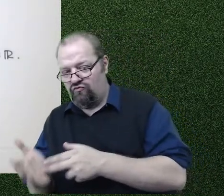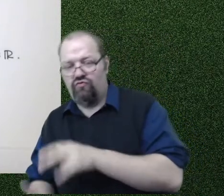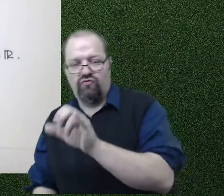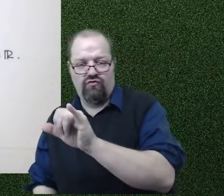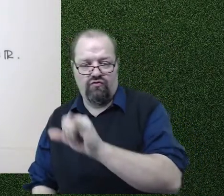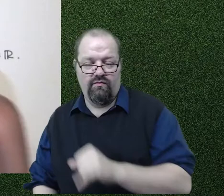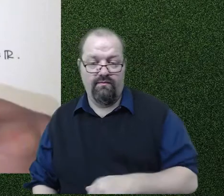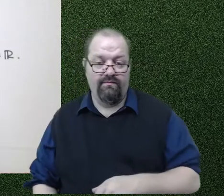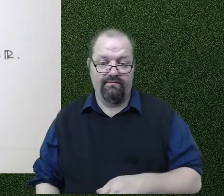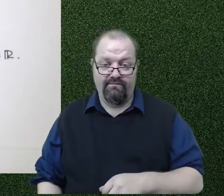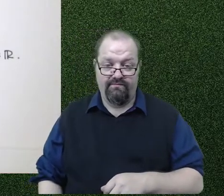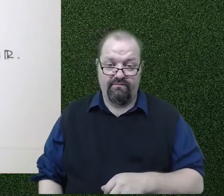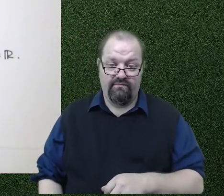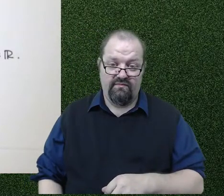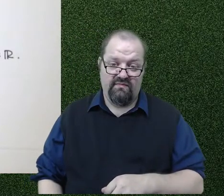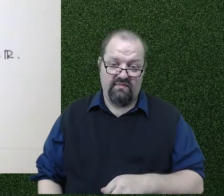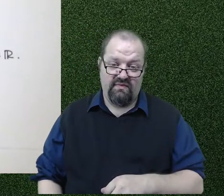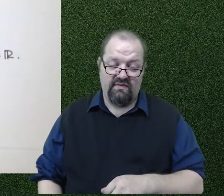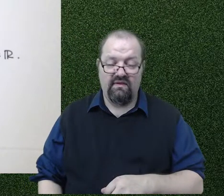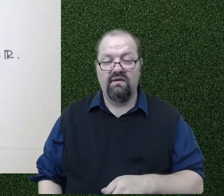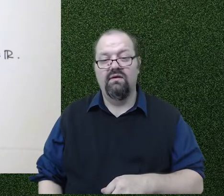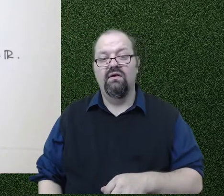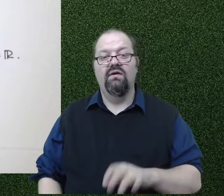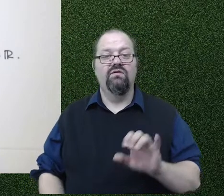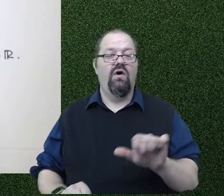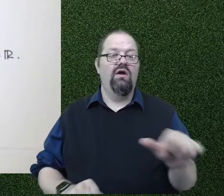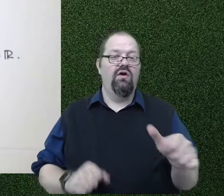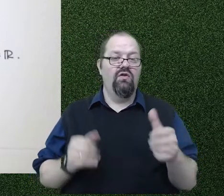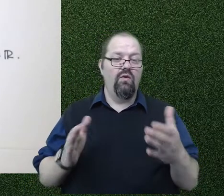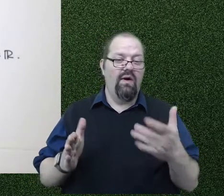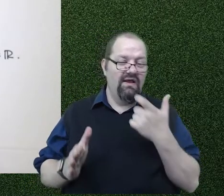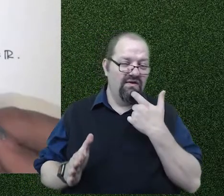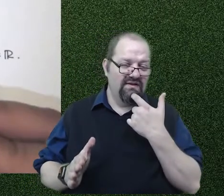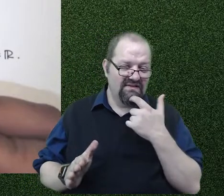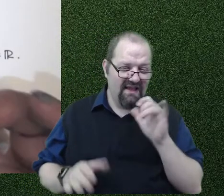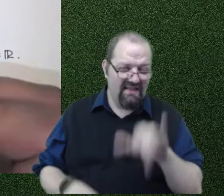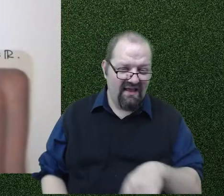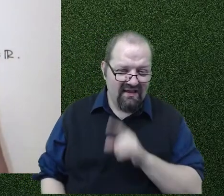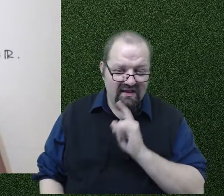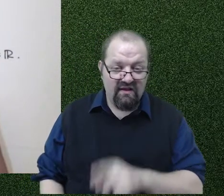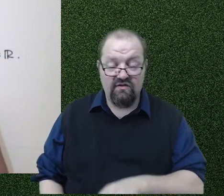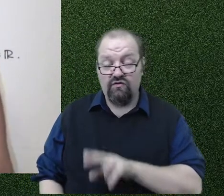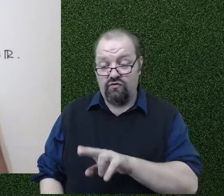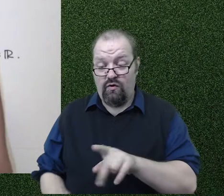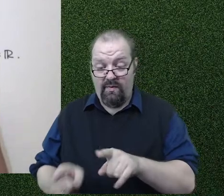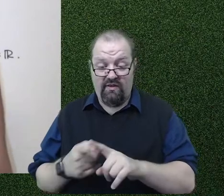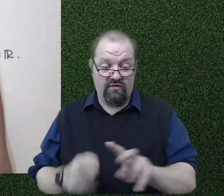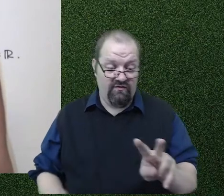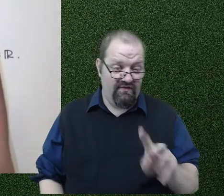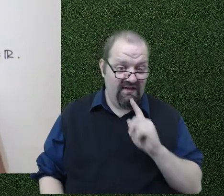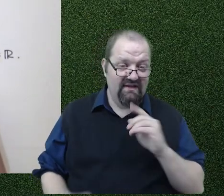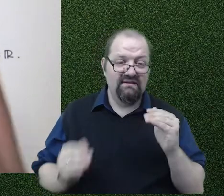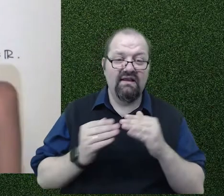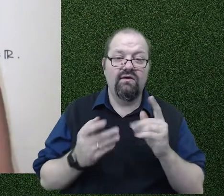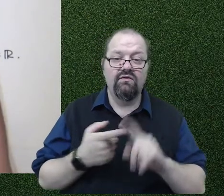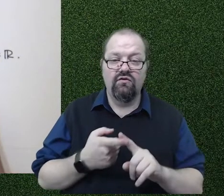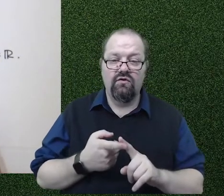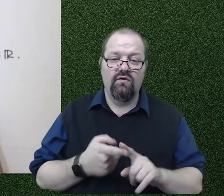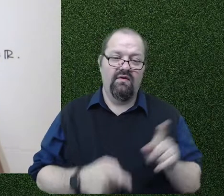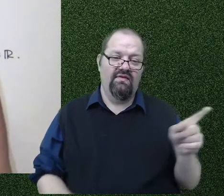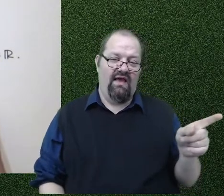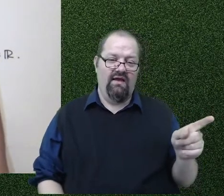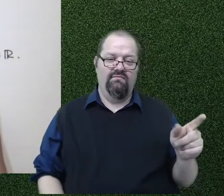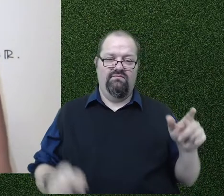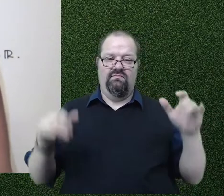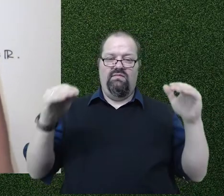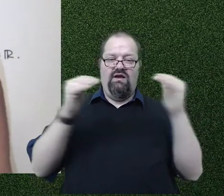maybe rather than saying if this, then this, let's say U is parallel to V is equivalent to that over there, and